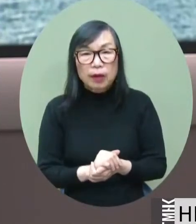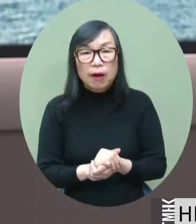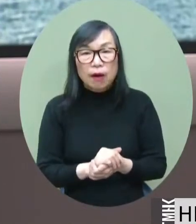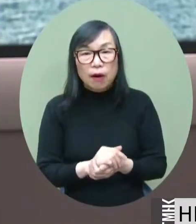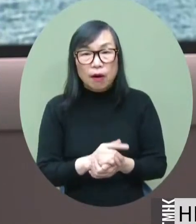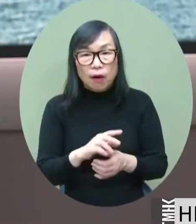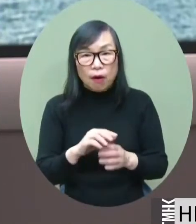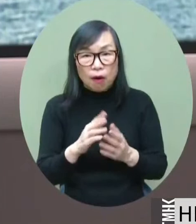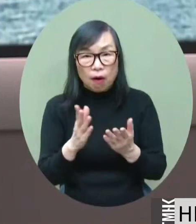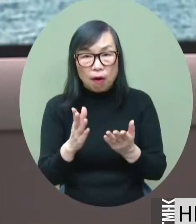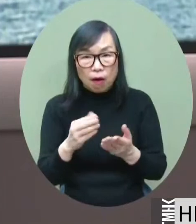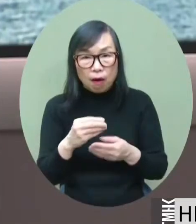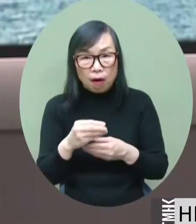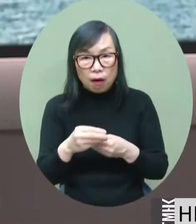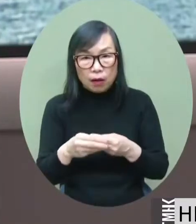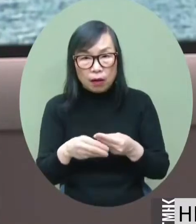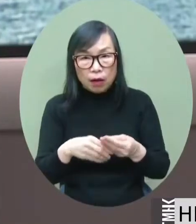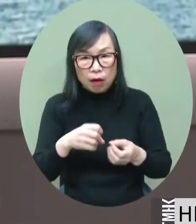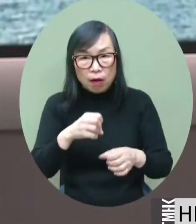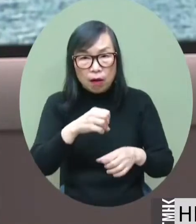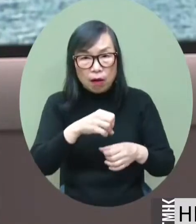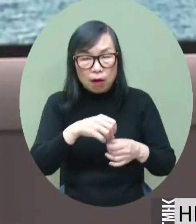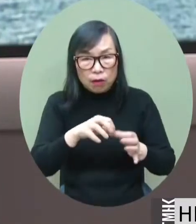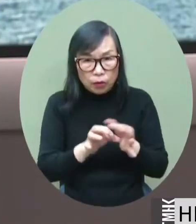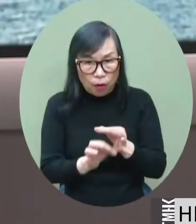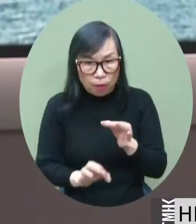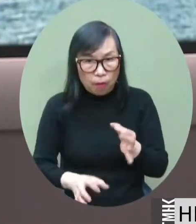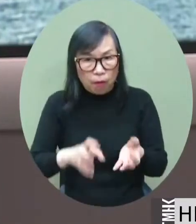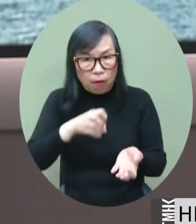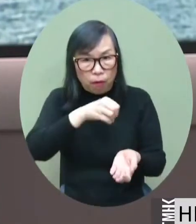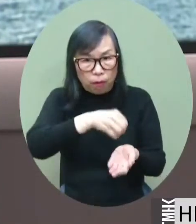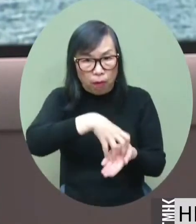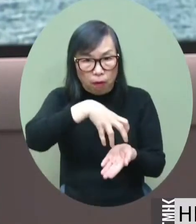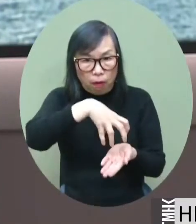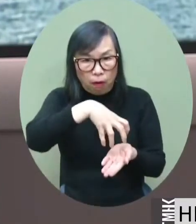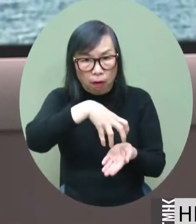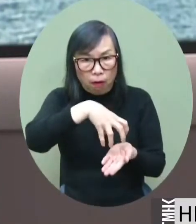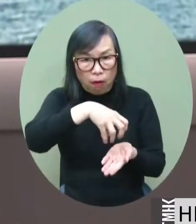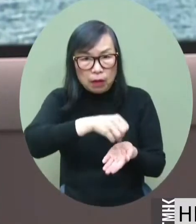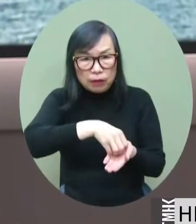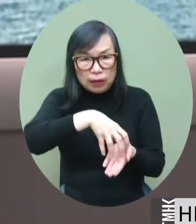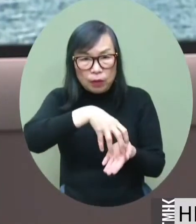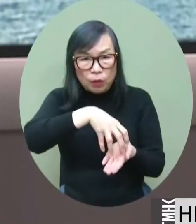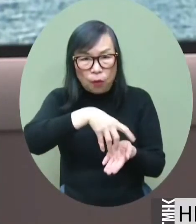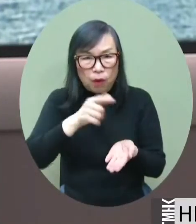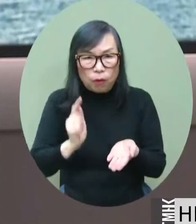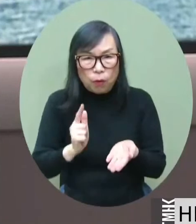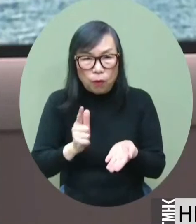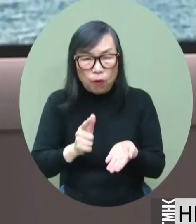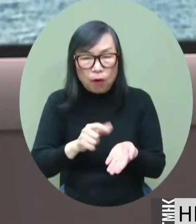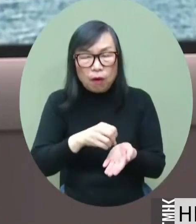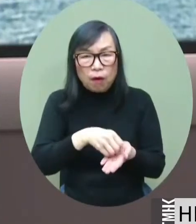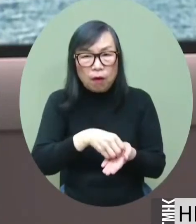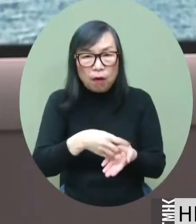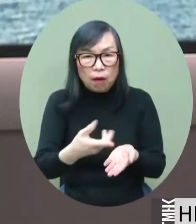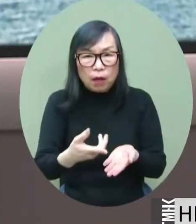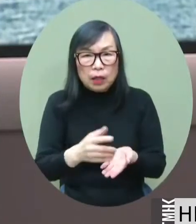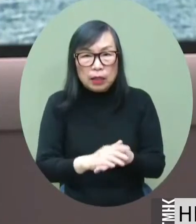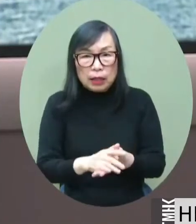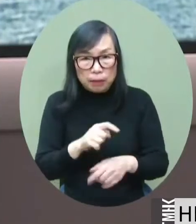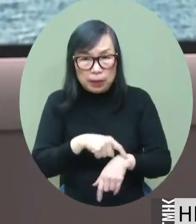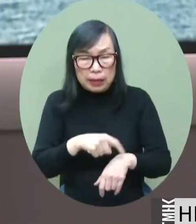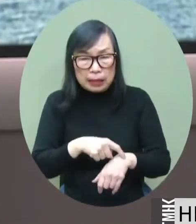his main cause was an abscess at his buttock. For over 2 weeks, there